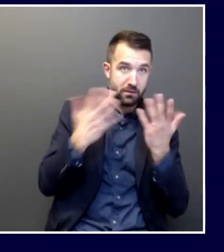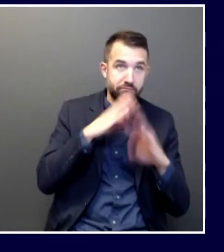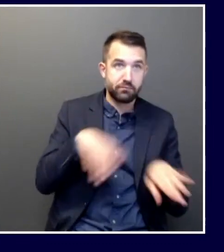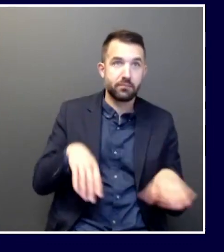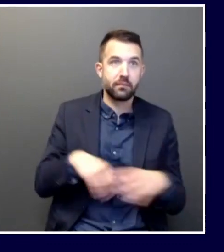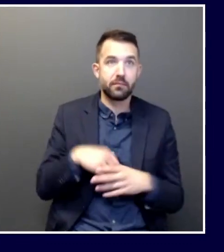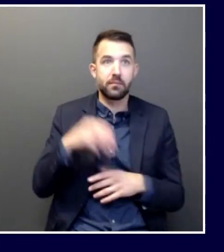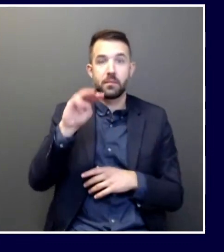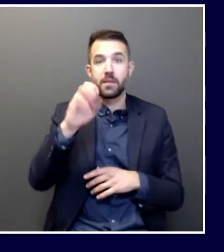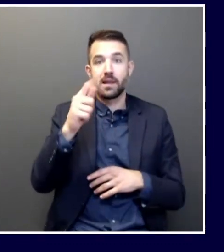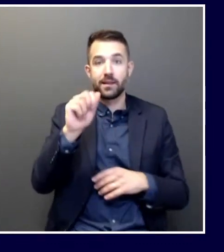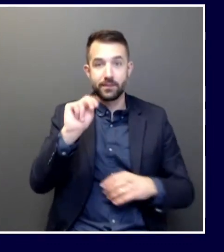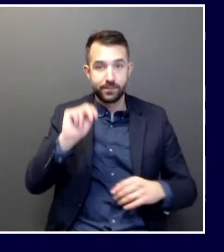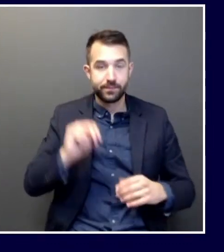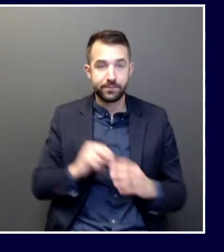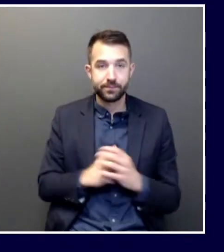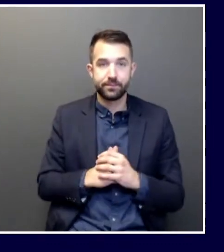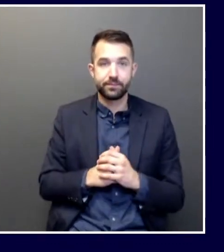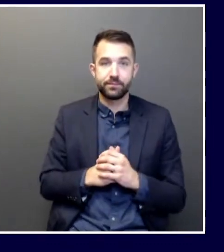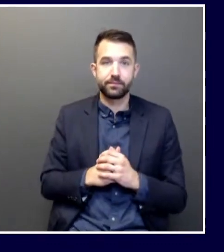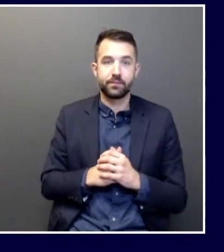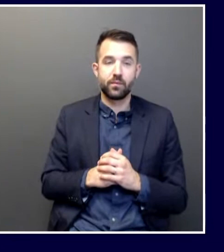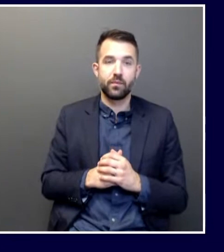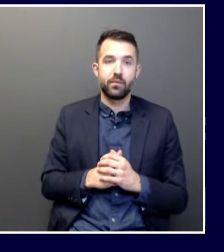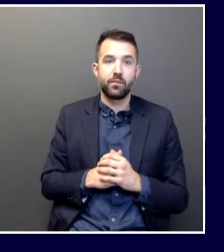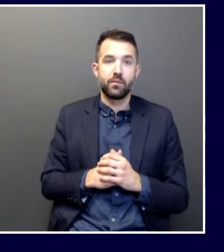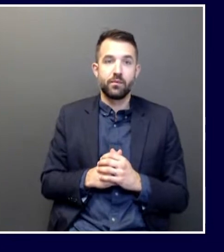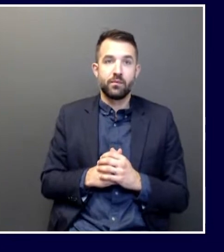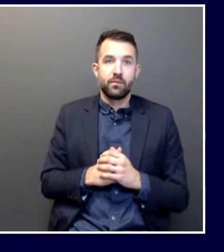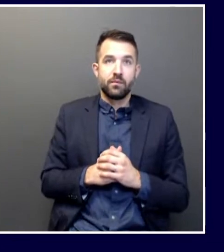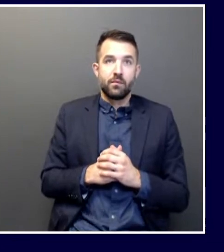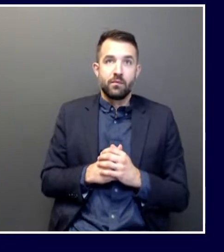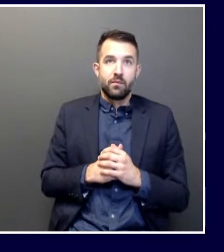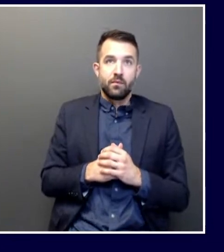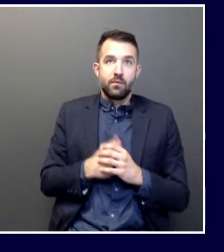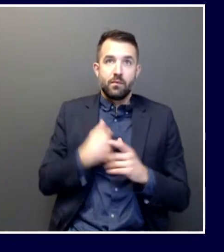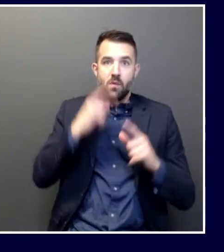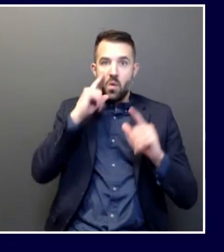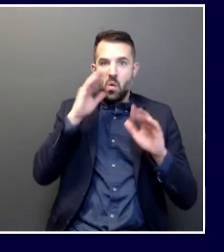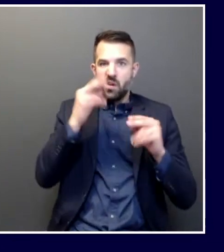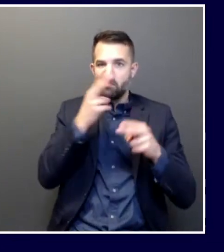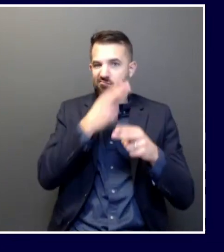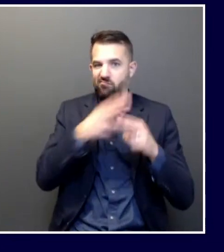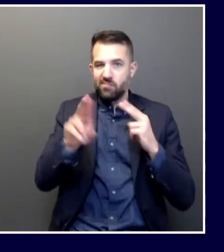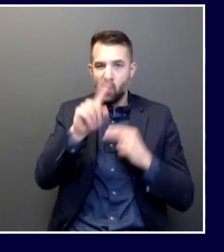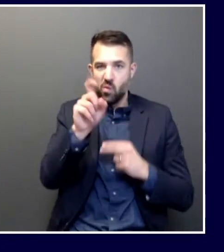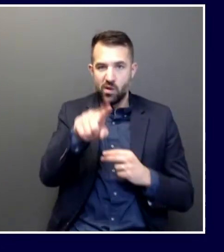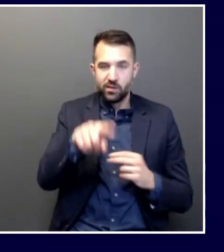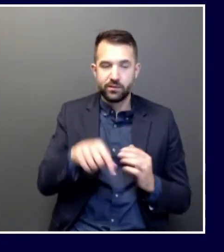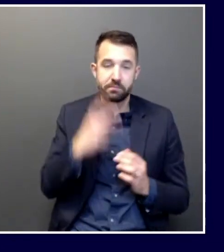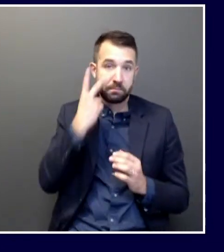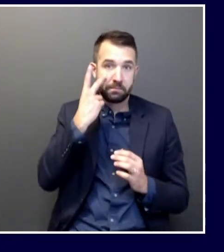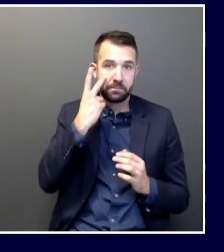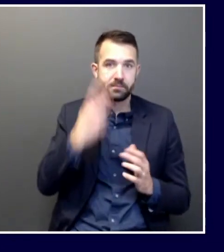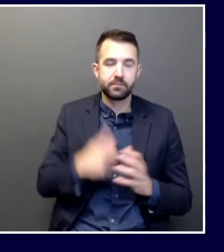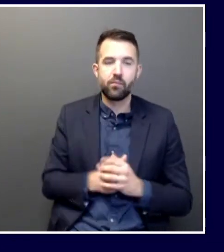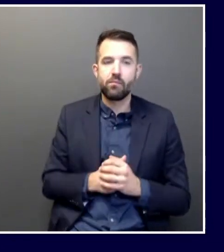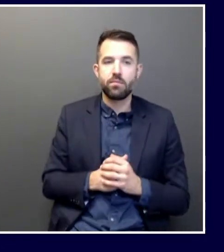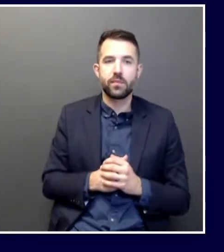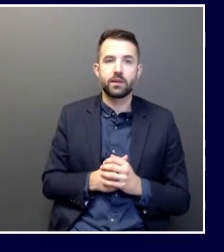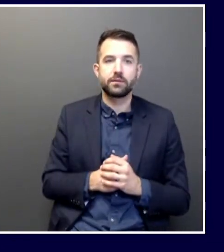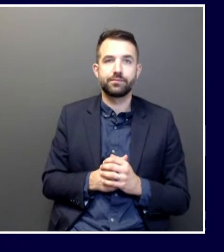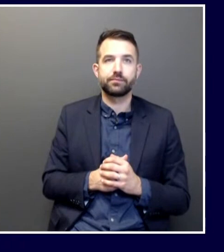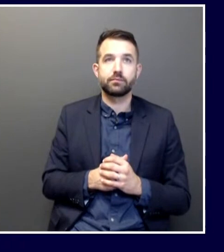Shah. This is probably a quick question, but for those people who have been vaccinated but also have